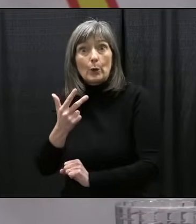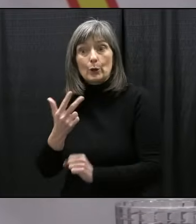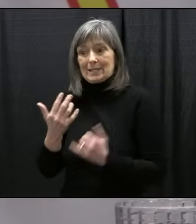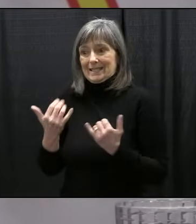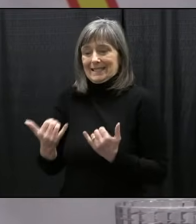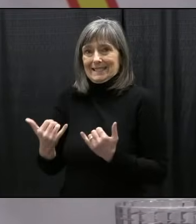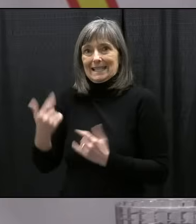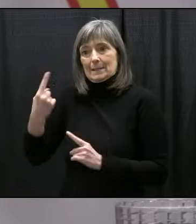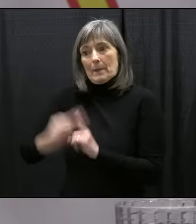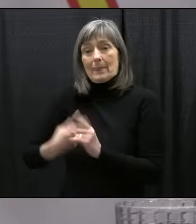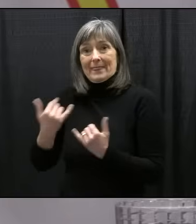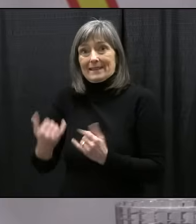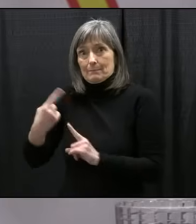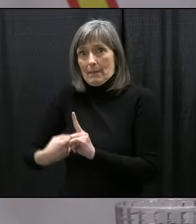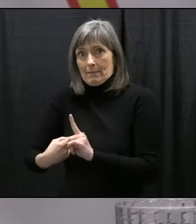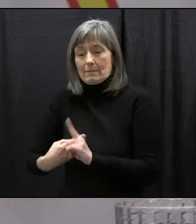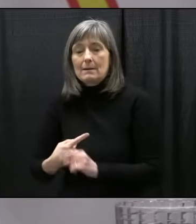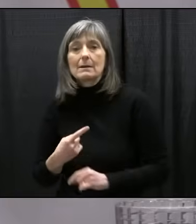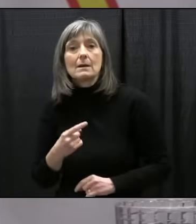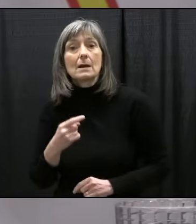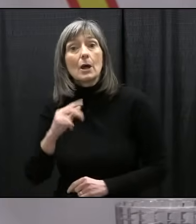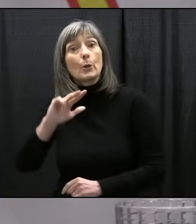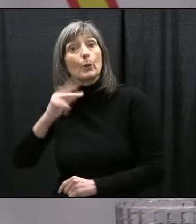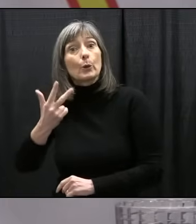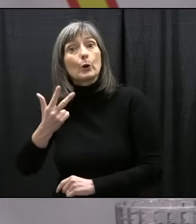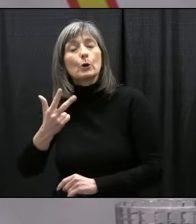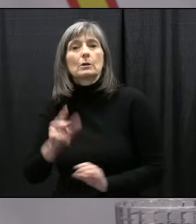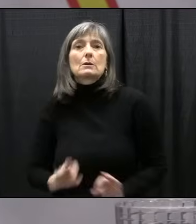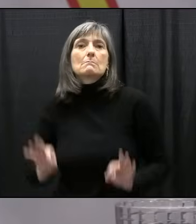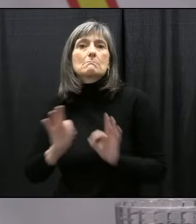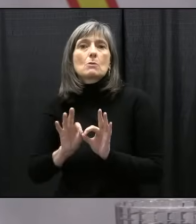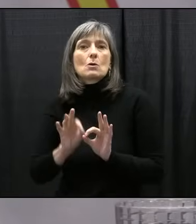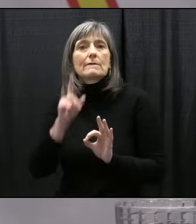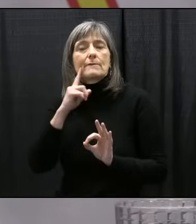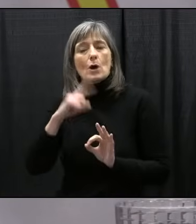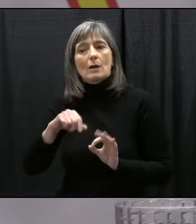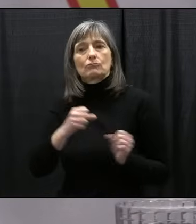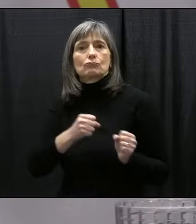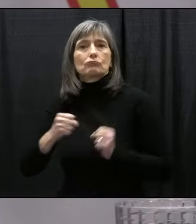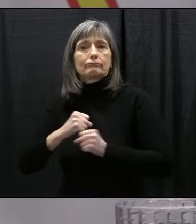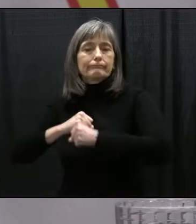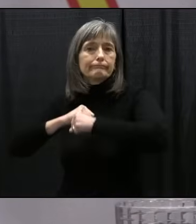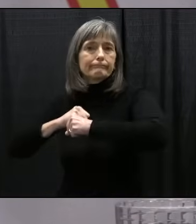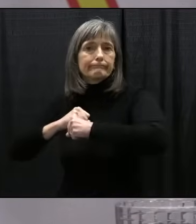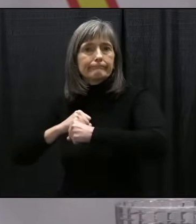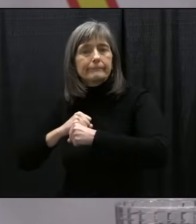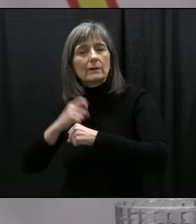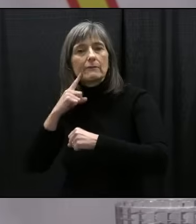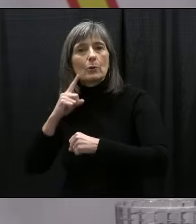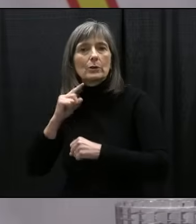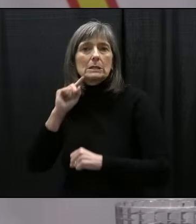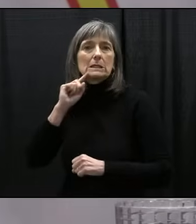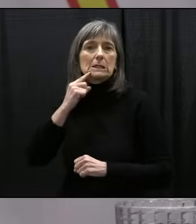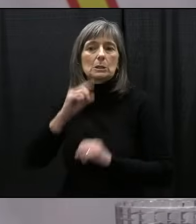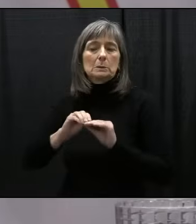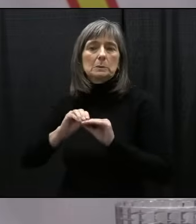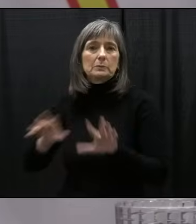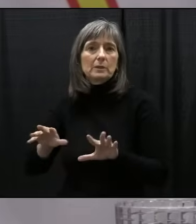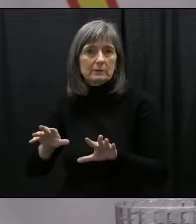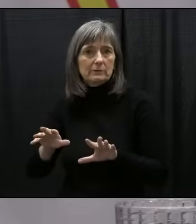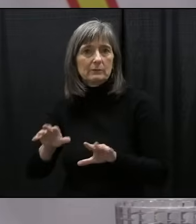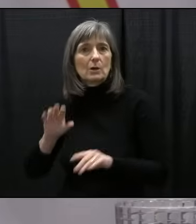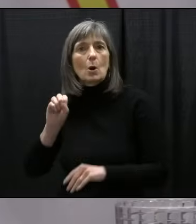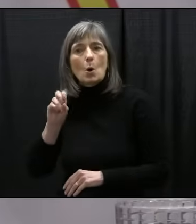end of this month. And a booster is a key in the part of strengthening our arsenal against this severity and spread